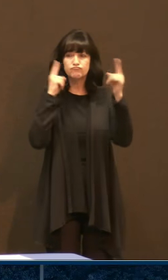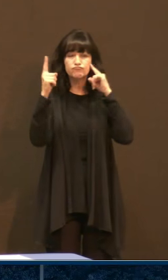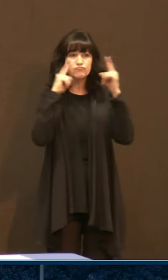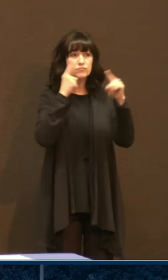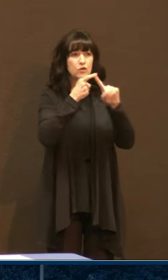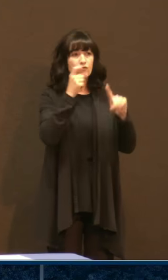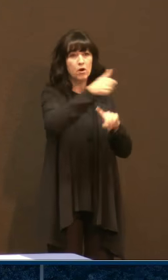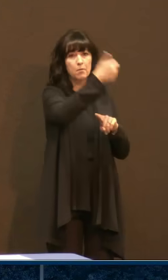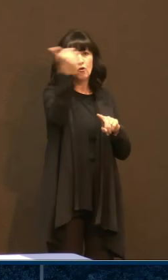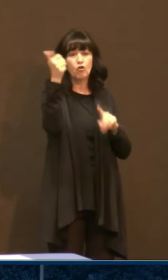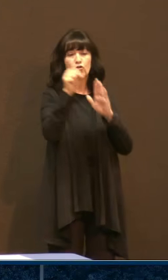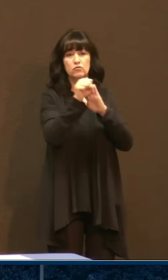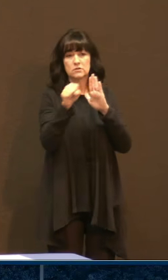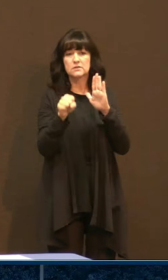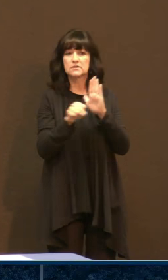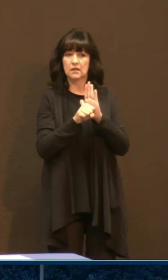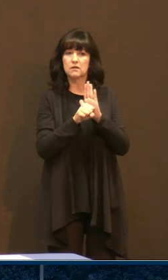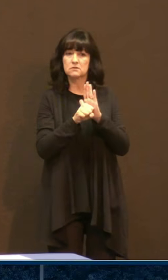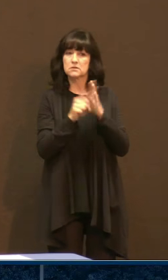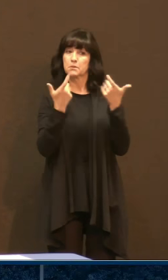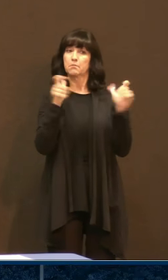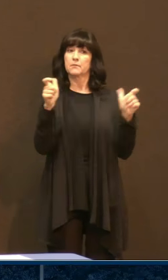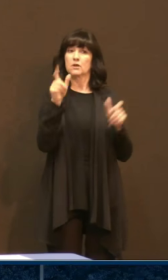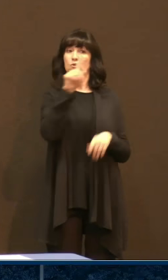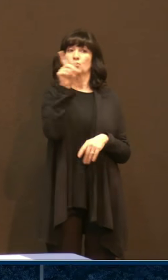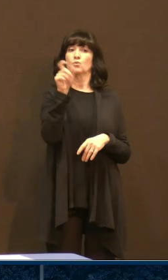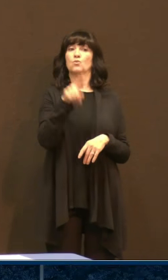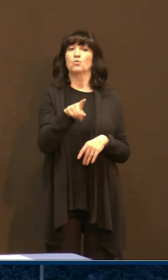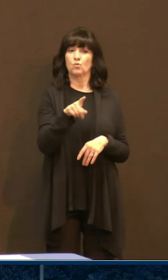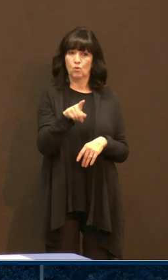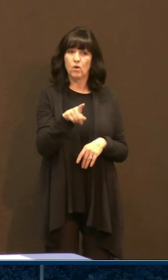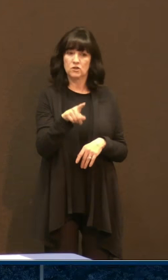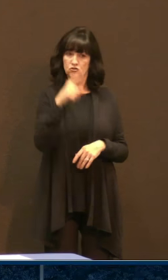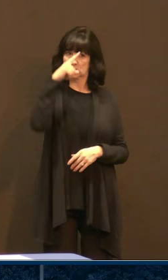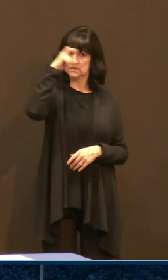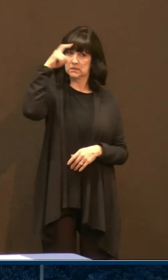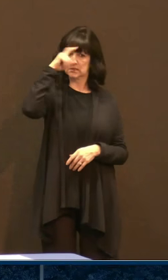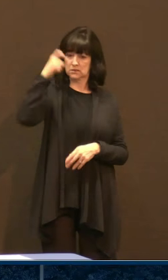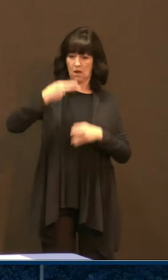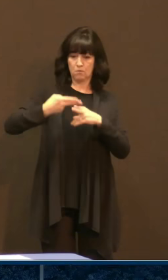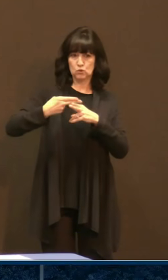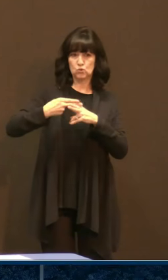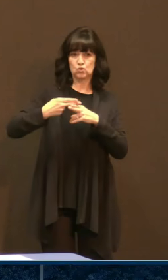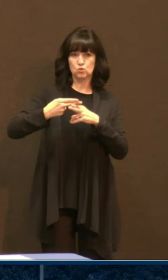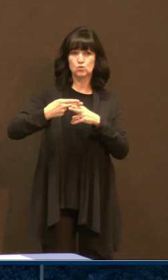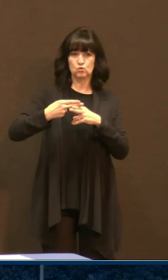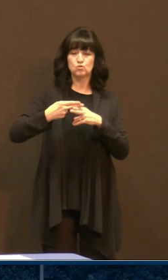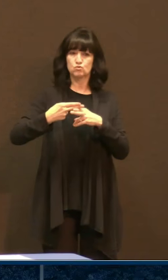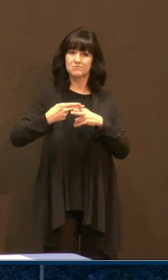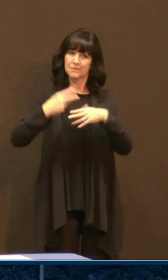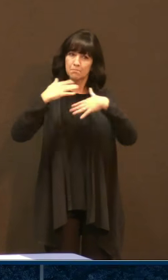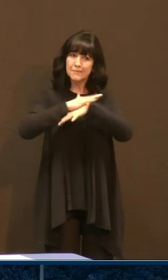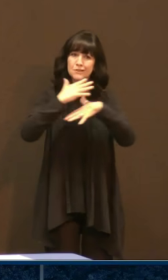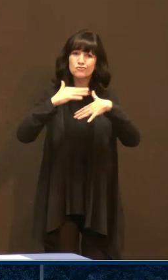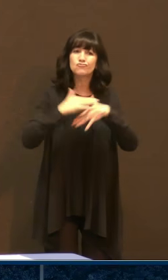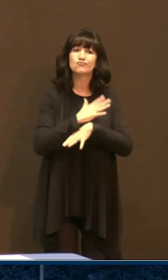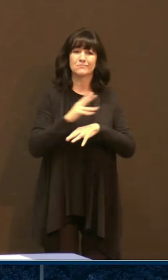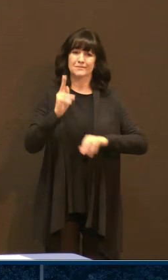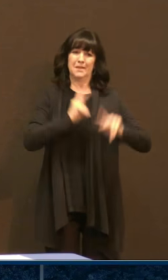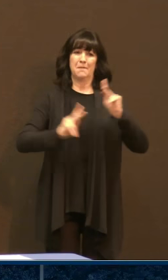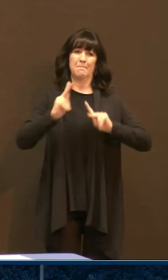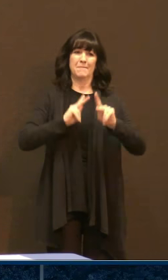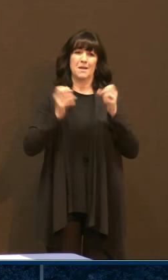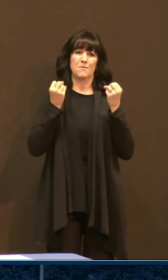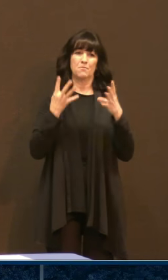questions that's coming at us quickly is the summer season, the summer tourist season, the summer beach season,